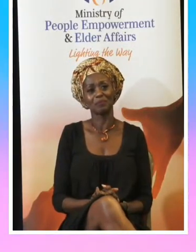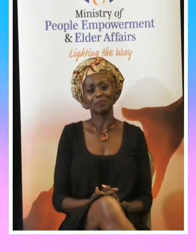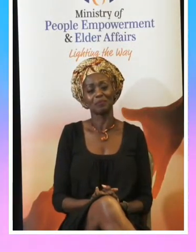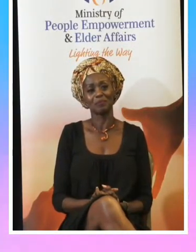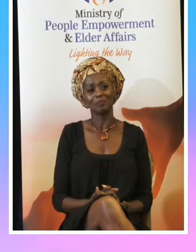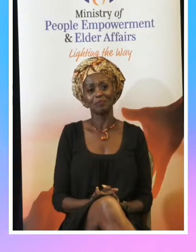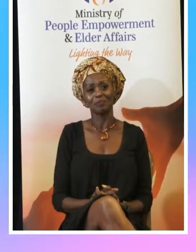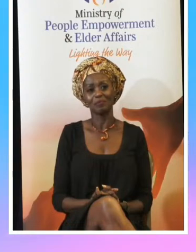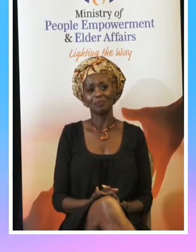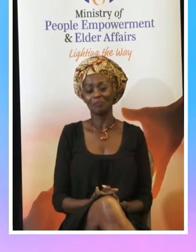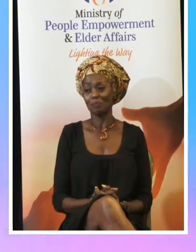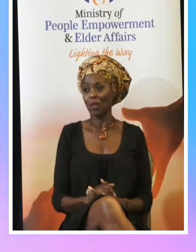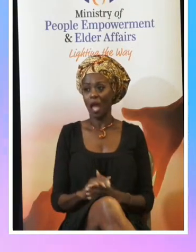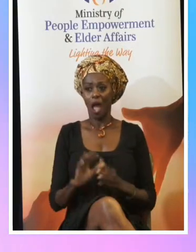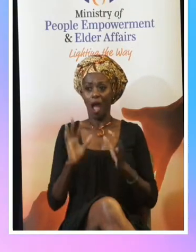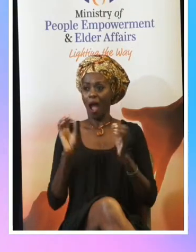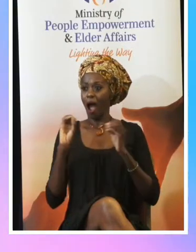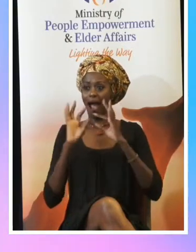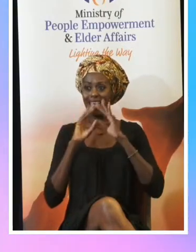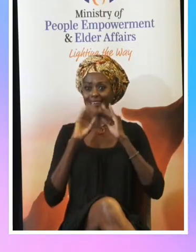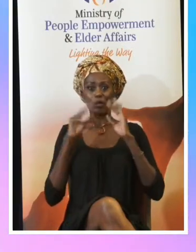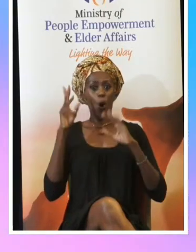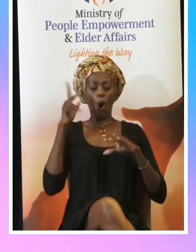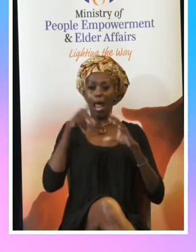I'm not touching the political stuff.